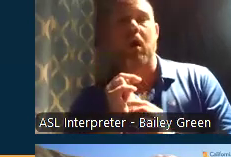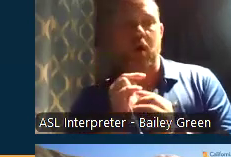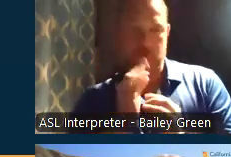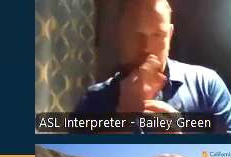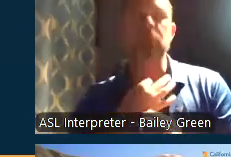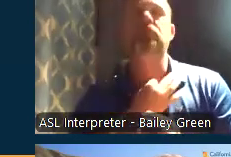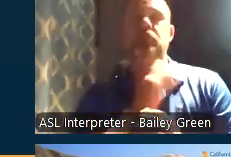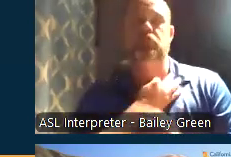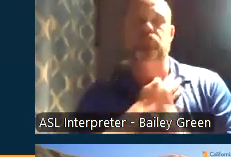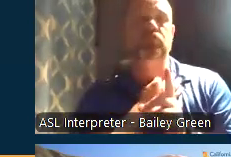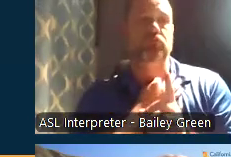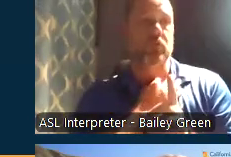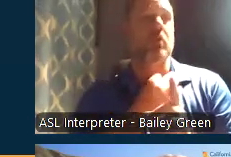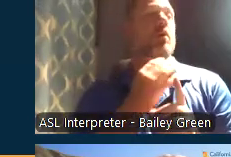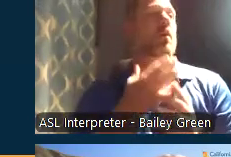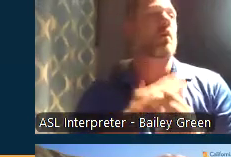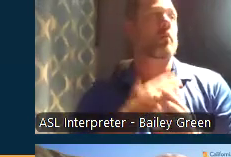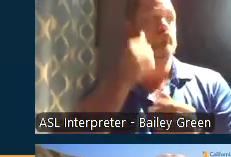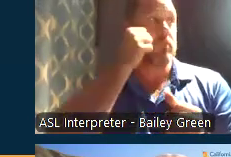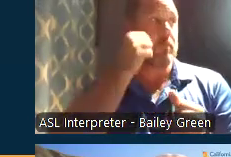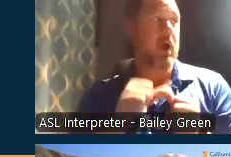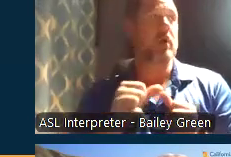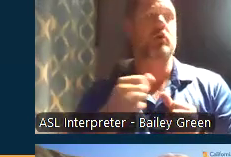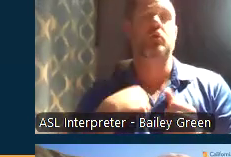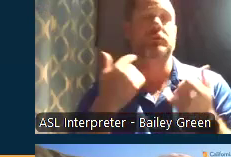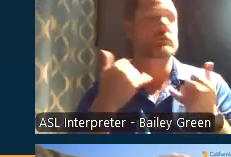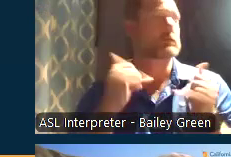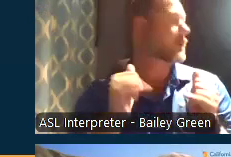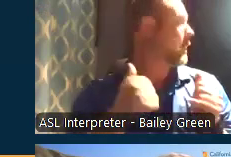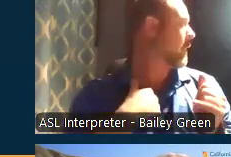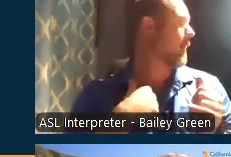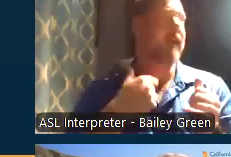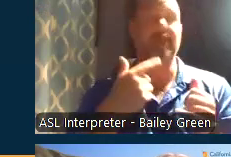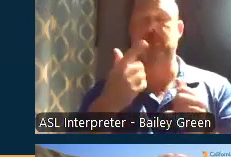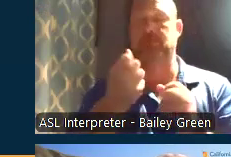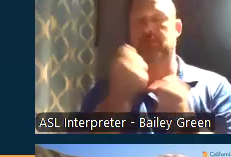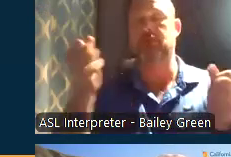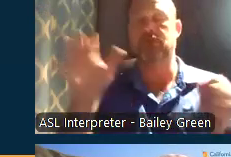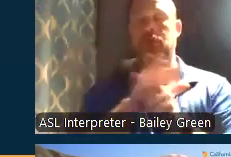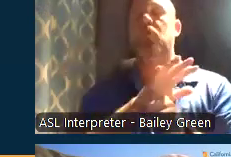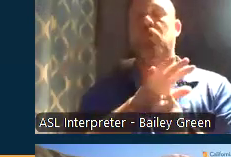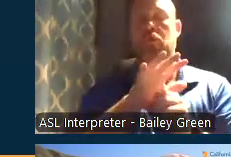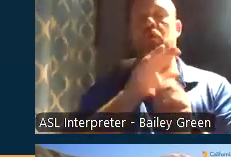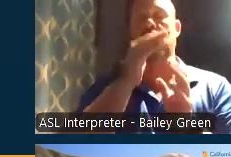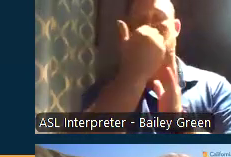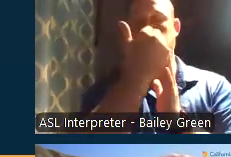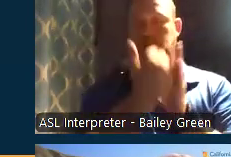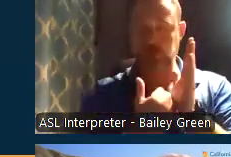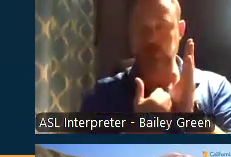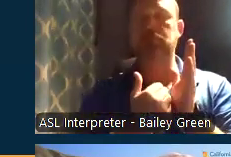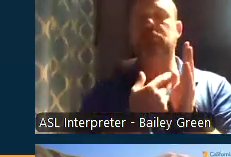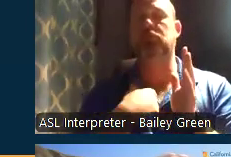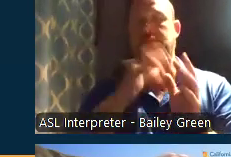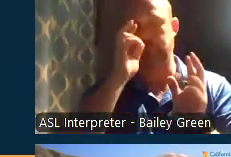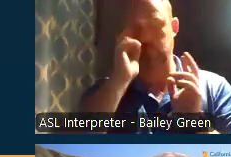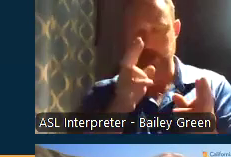unmute as well. Quick reminder, we still have a robust agenda to cover today. So please, I ask you with dear respect,